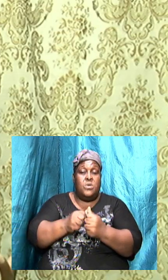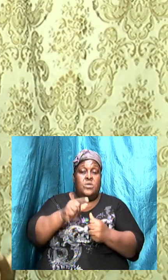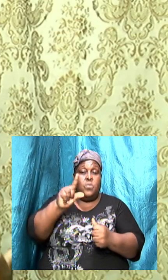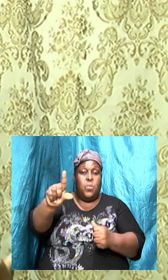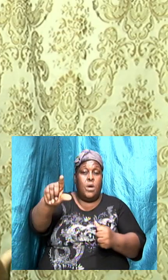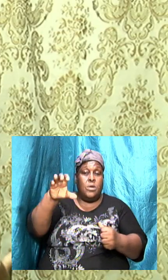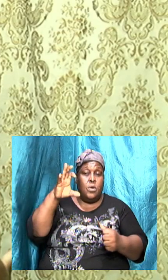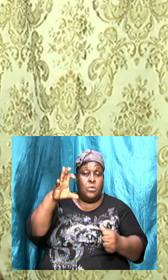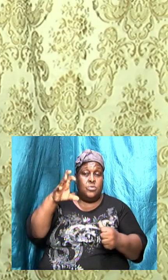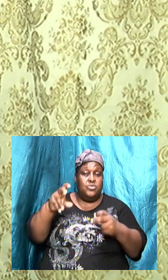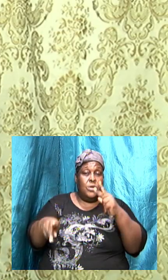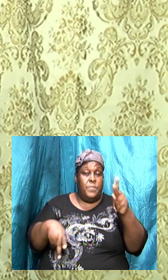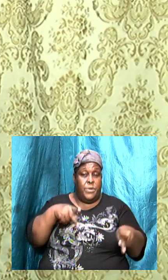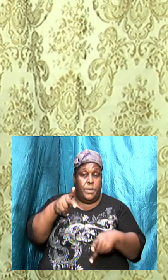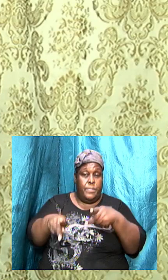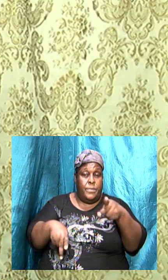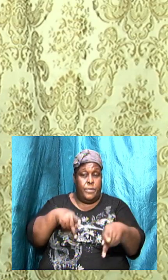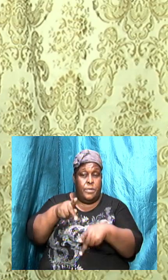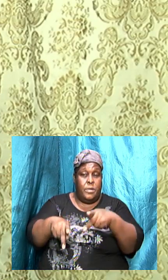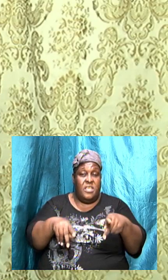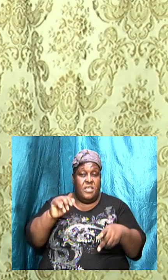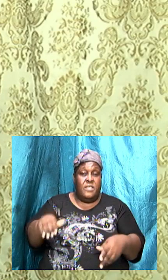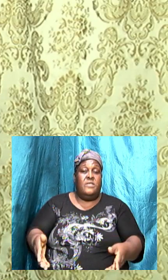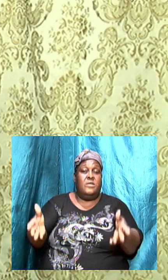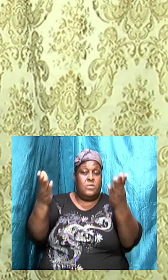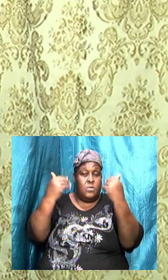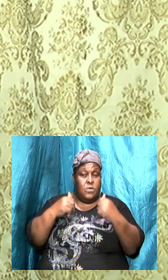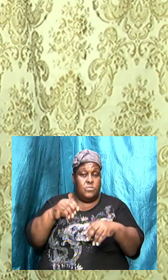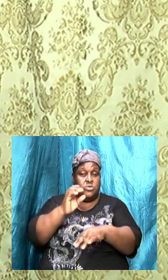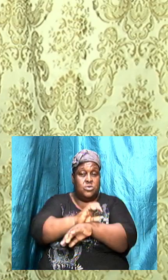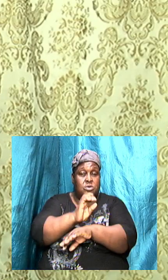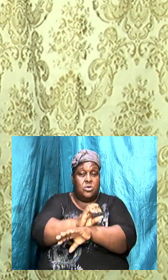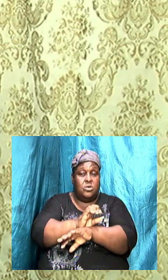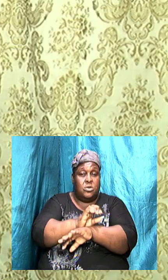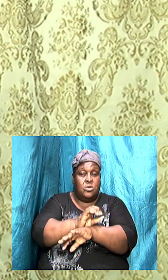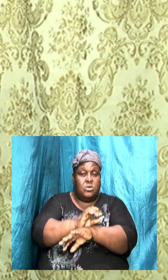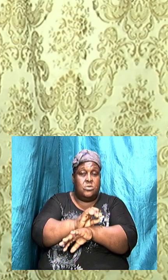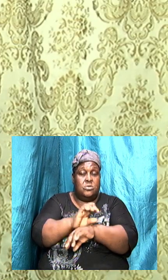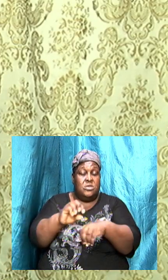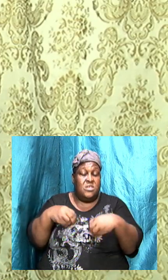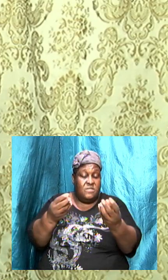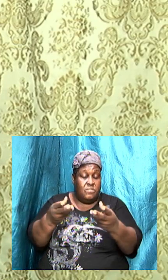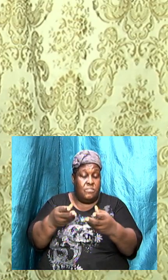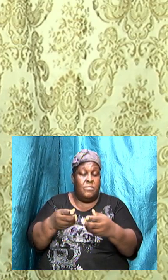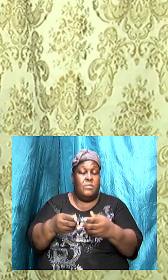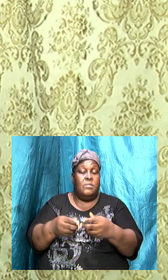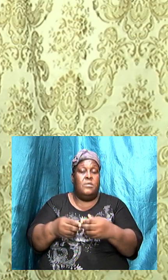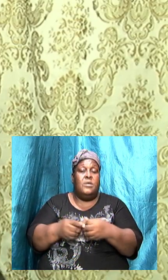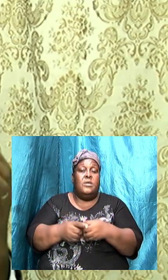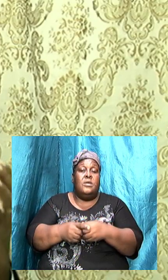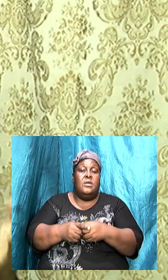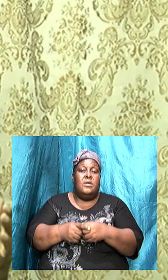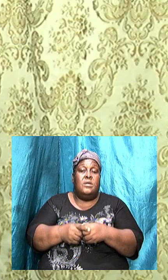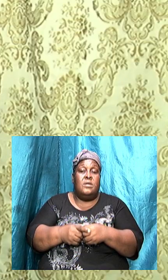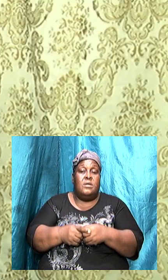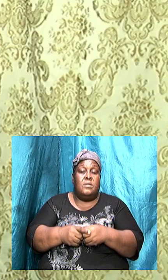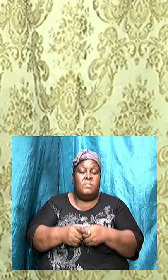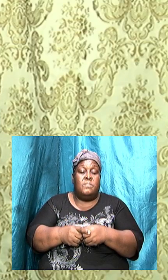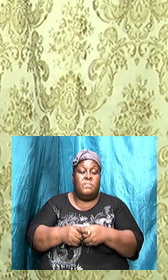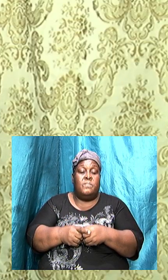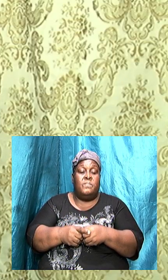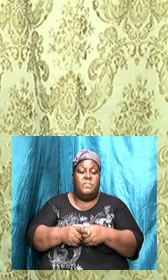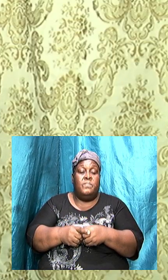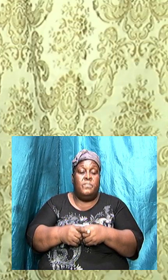amen persons that can come to church. So just give me a brief moment to go through this. But let us just bow our